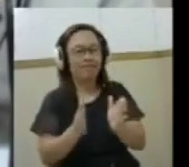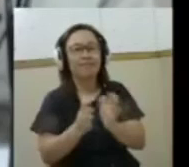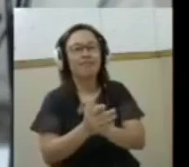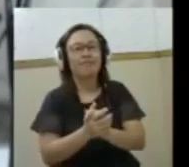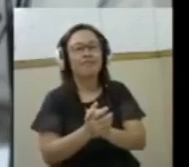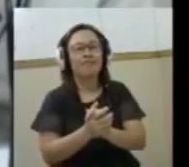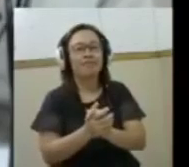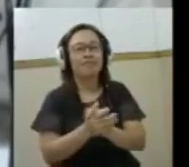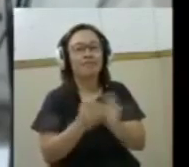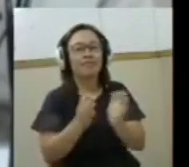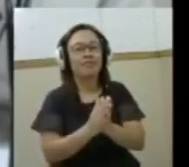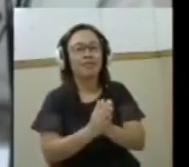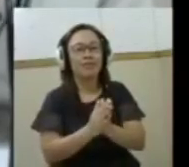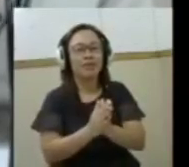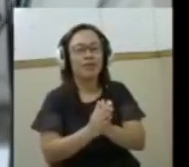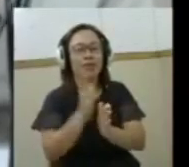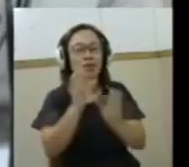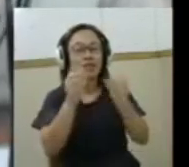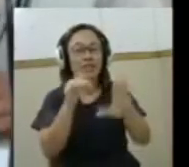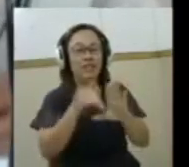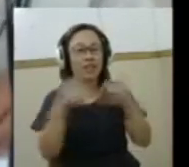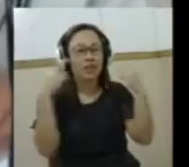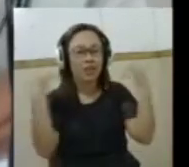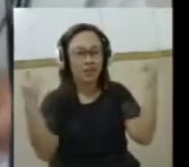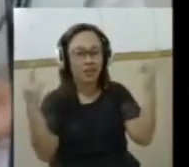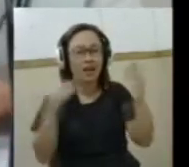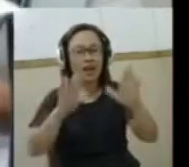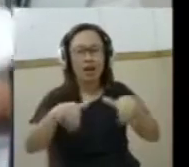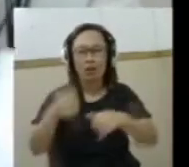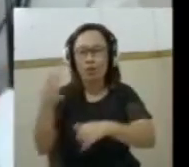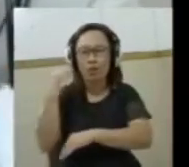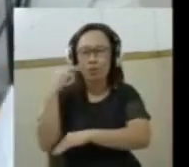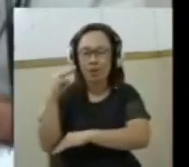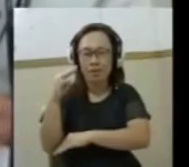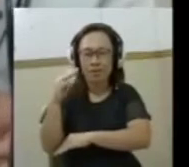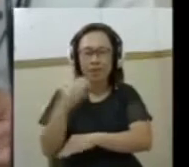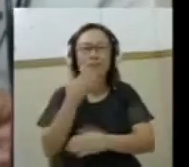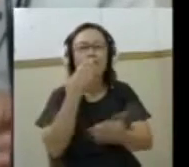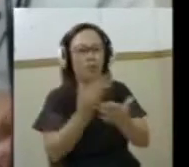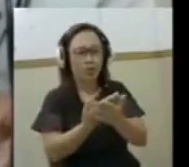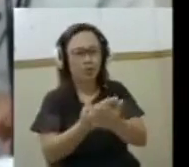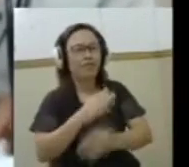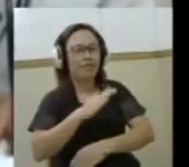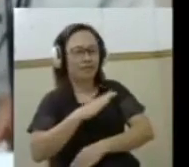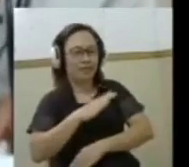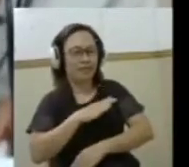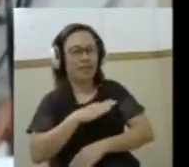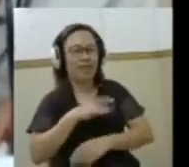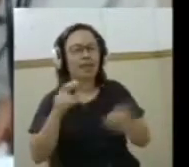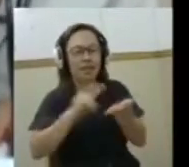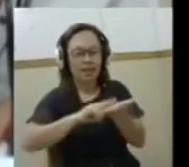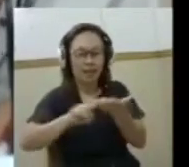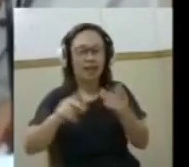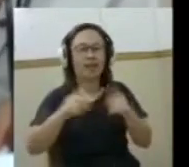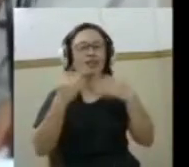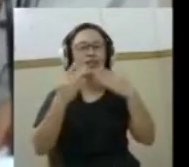Your grade 10 teachers on the radio. How are you, Ma'am Ans? I'm well and good, Sir Steve. It's so nice and